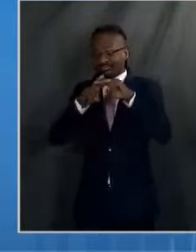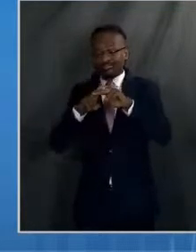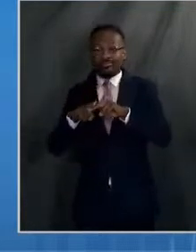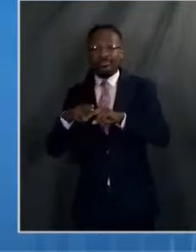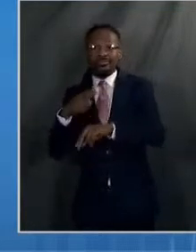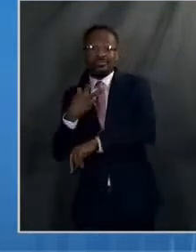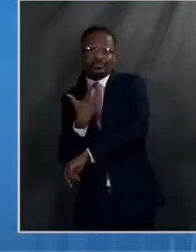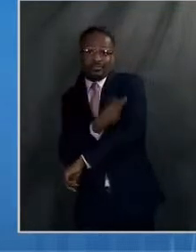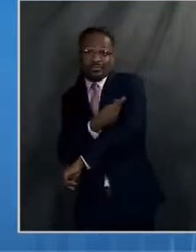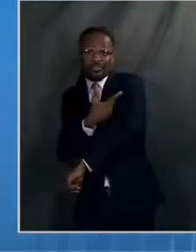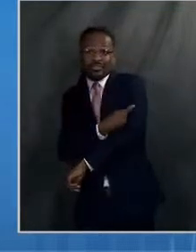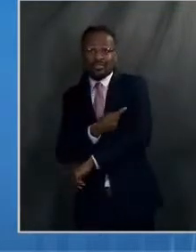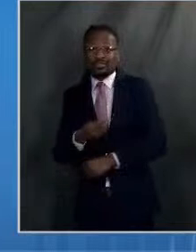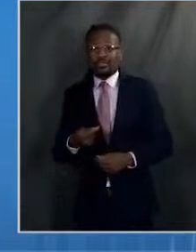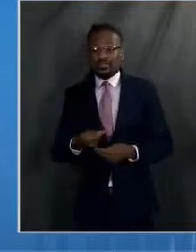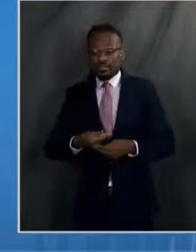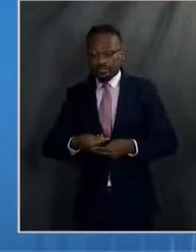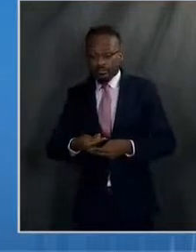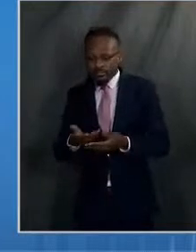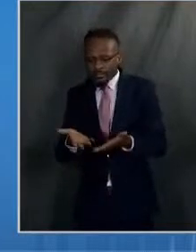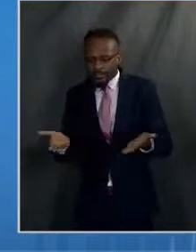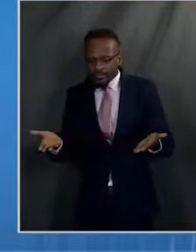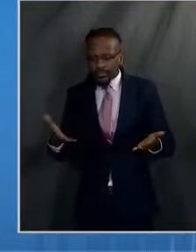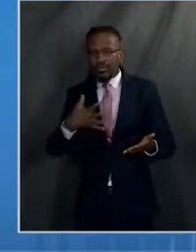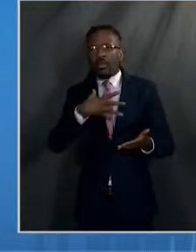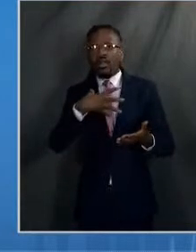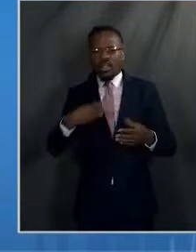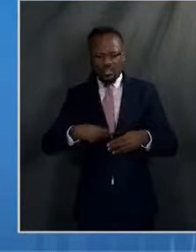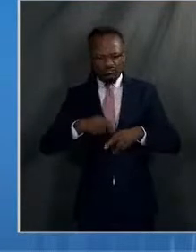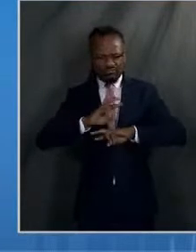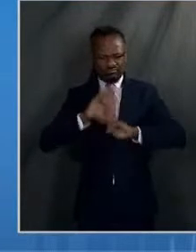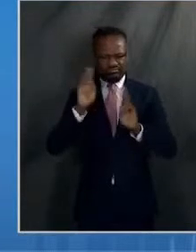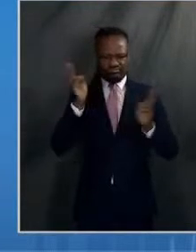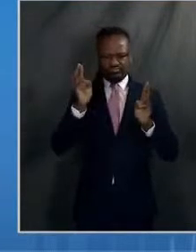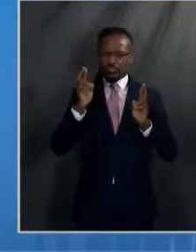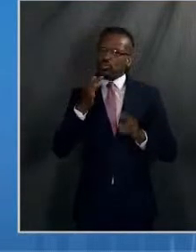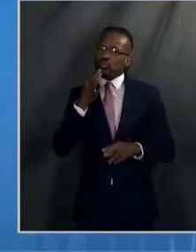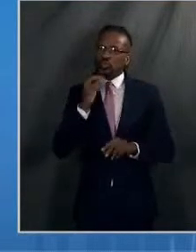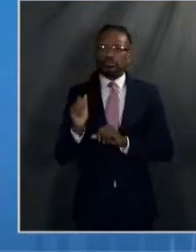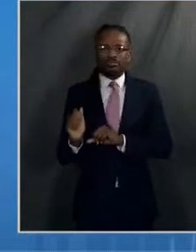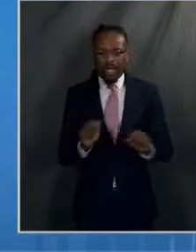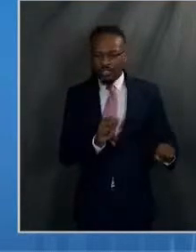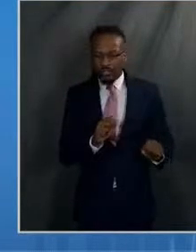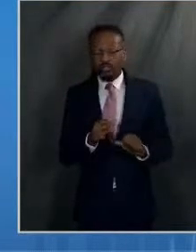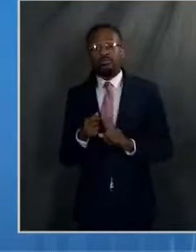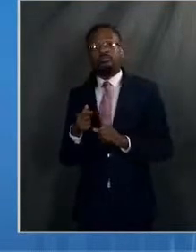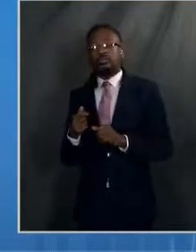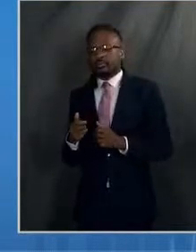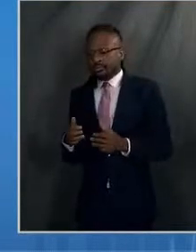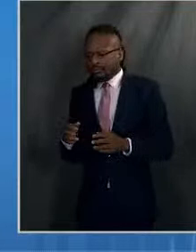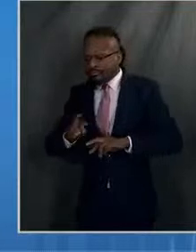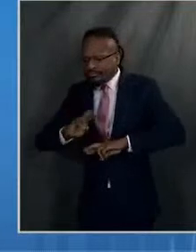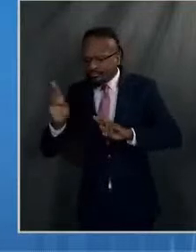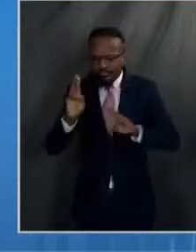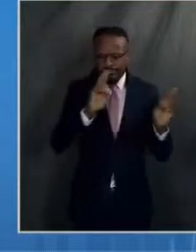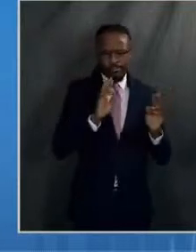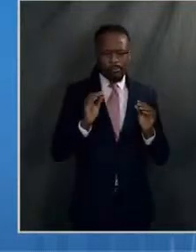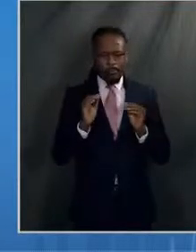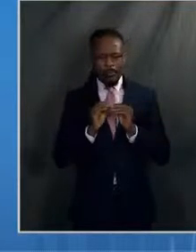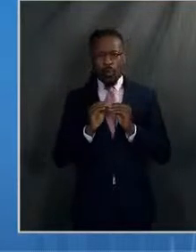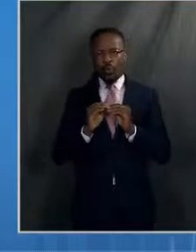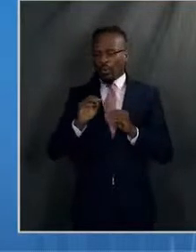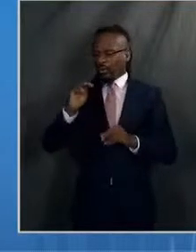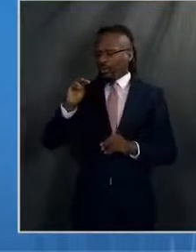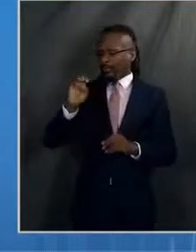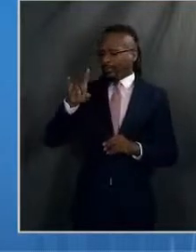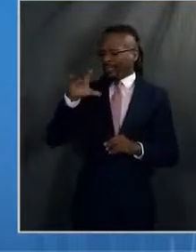as fast as possible. We need to mobilize more medical units to get more shots in people's arms. And we